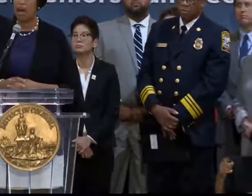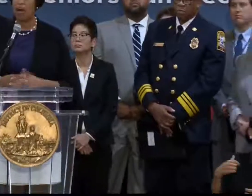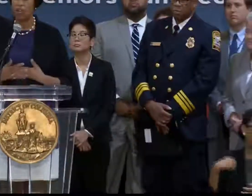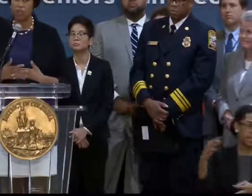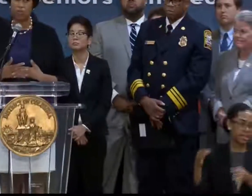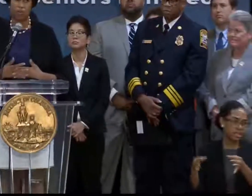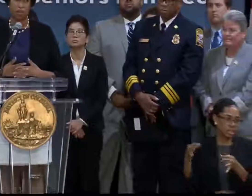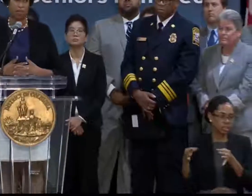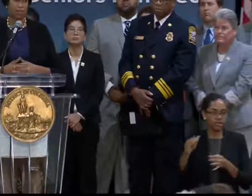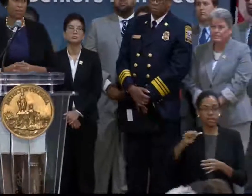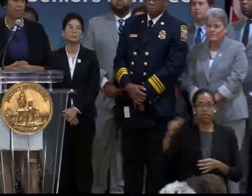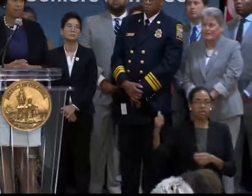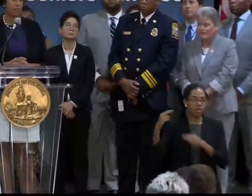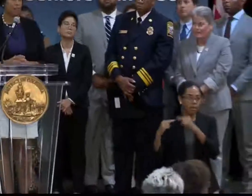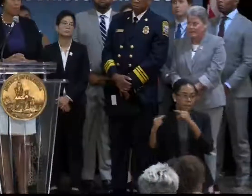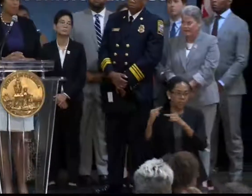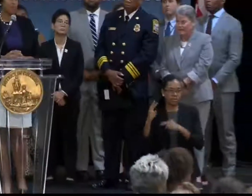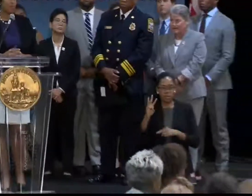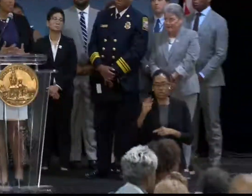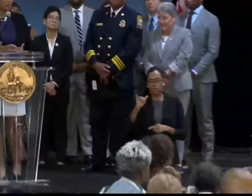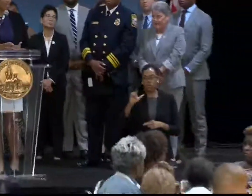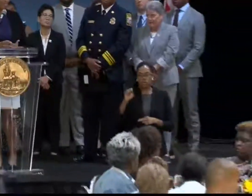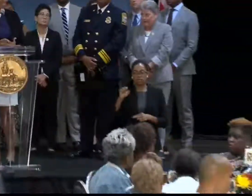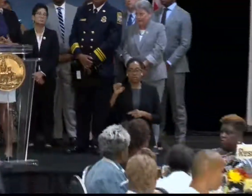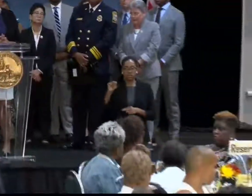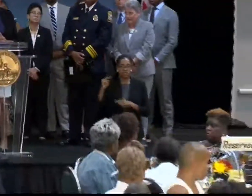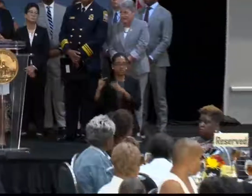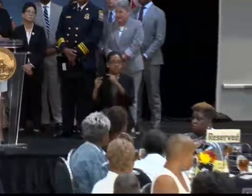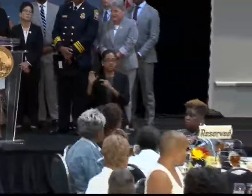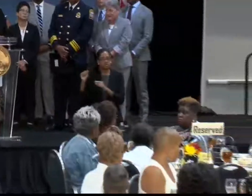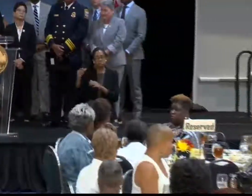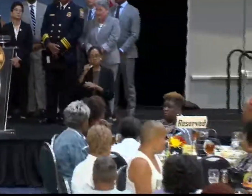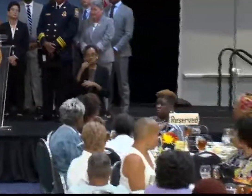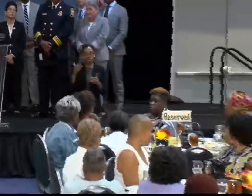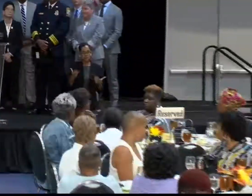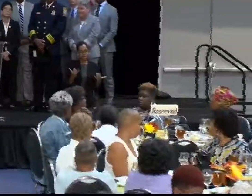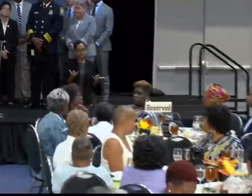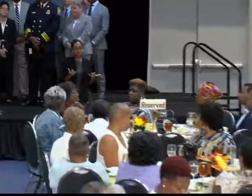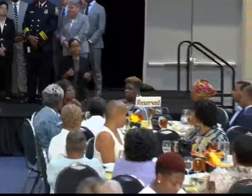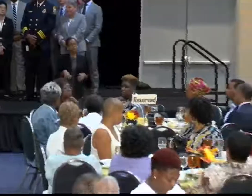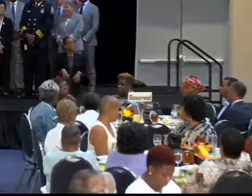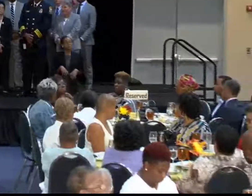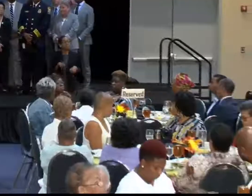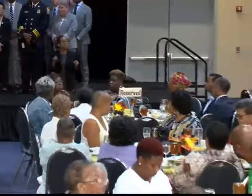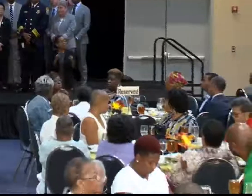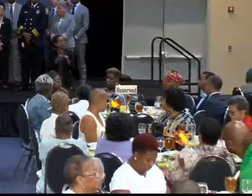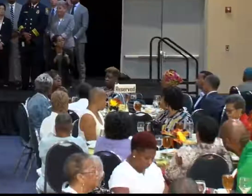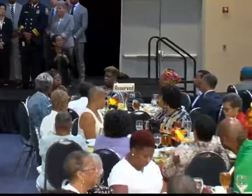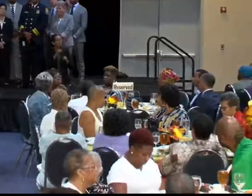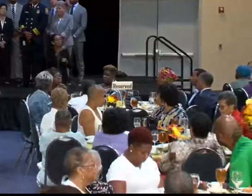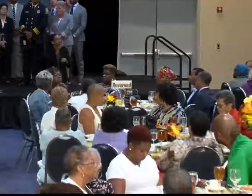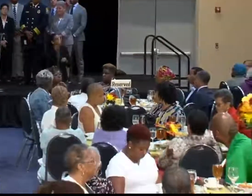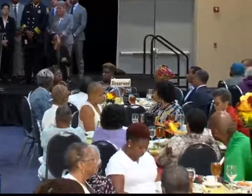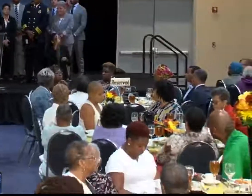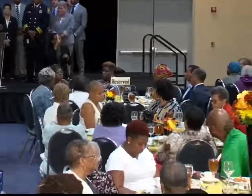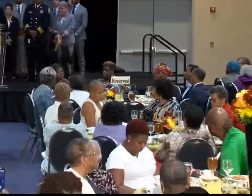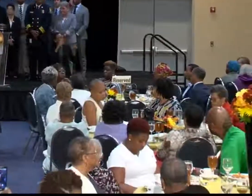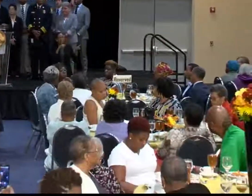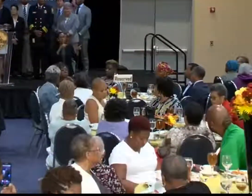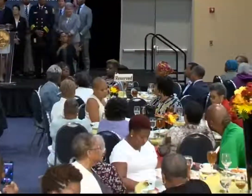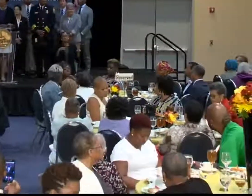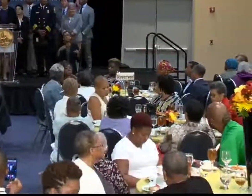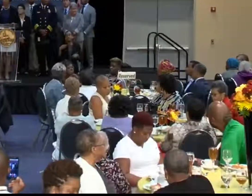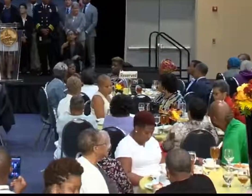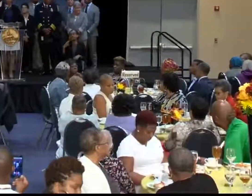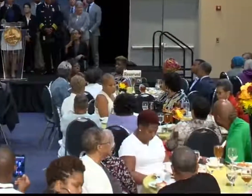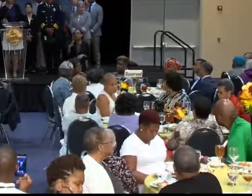Building. Also with us, responding with the fire department was at-large council member. I call her the